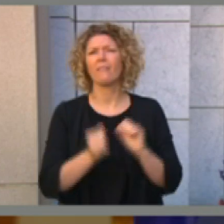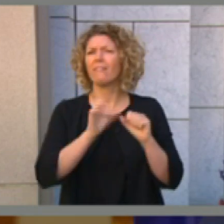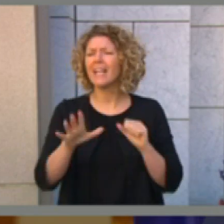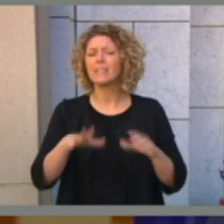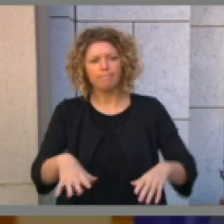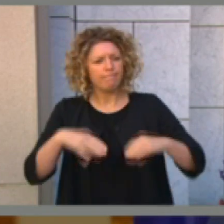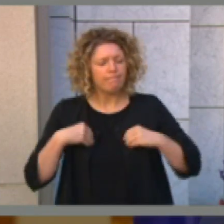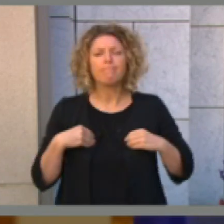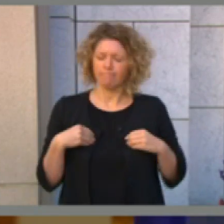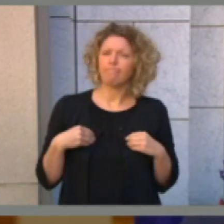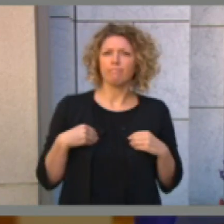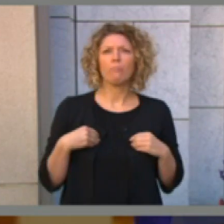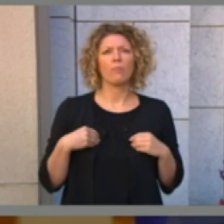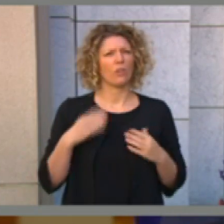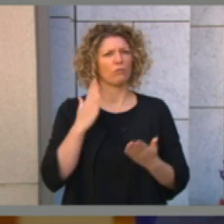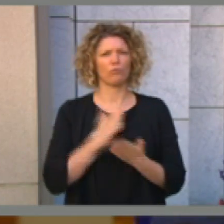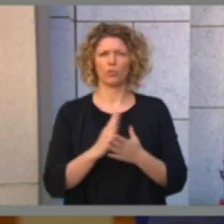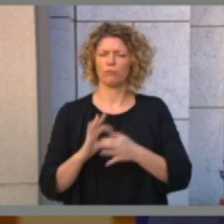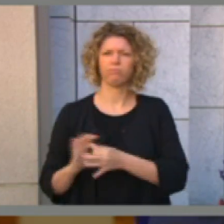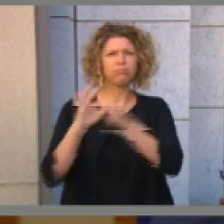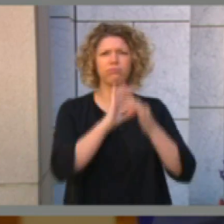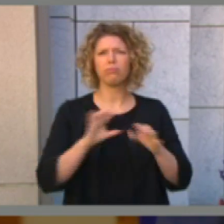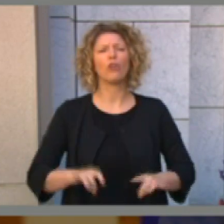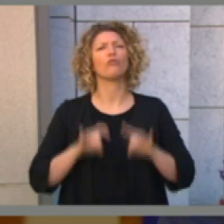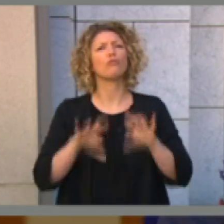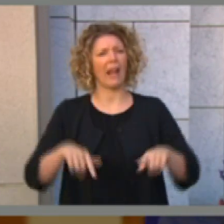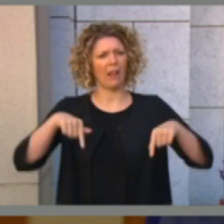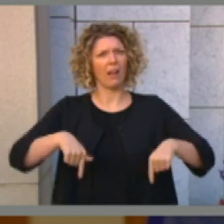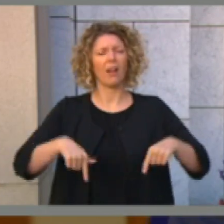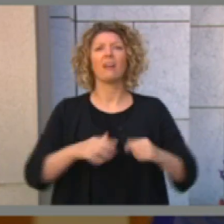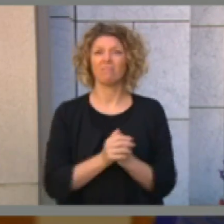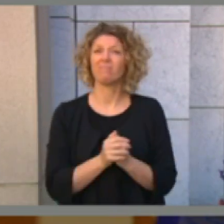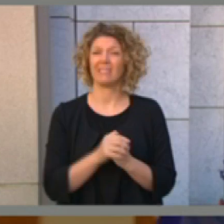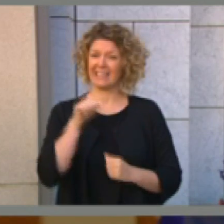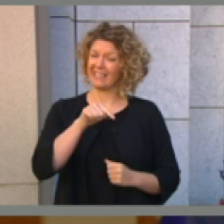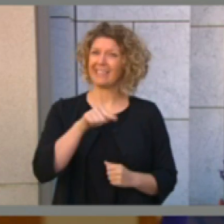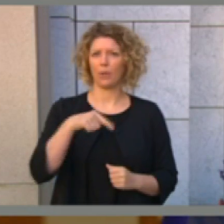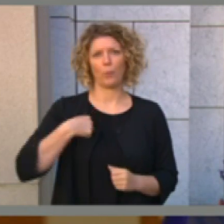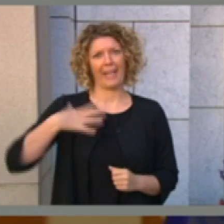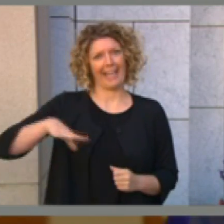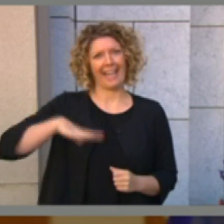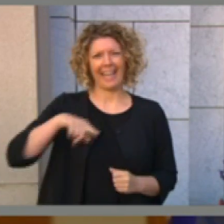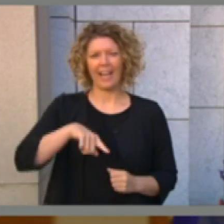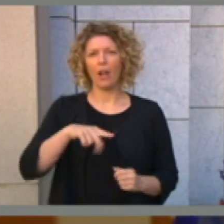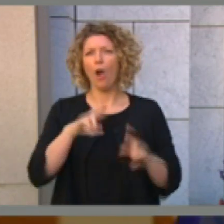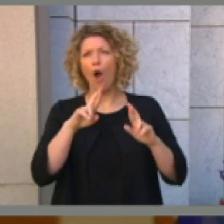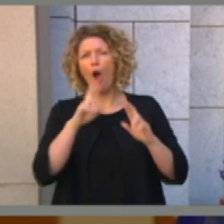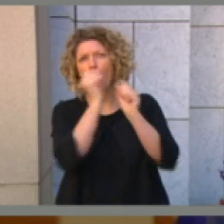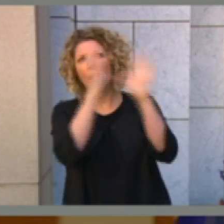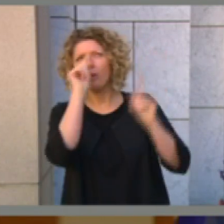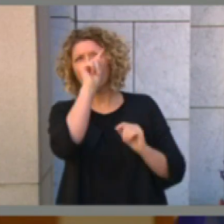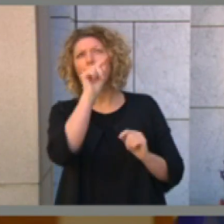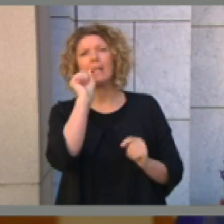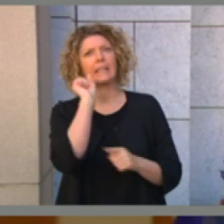are working together in a true spirit of national unity is exactly what you would hope to be seeing from all of